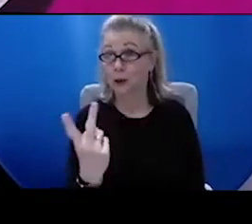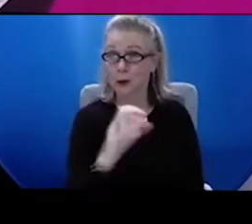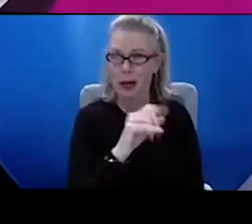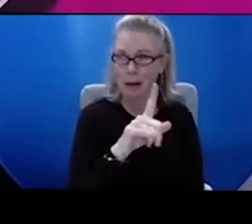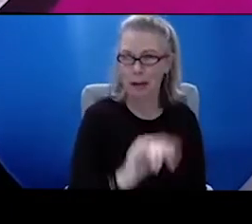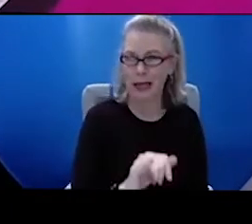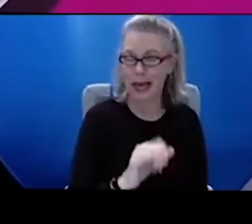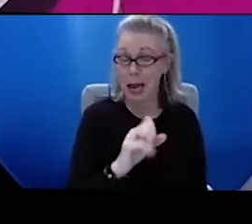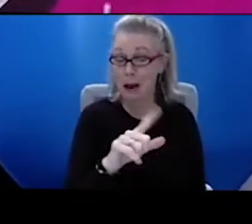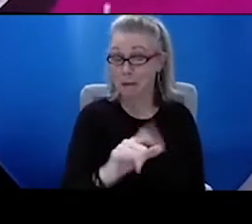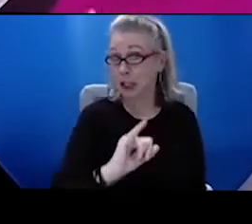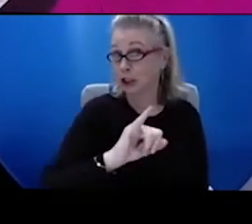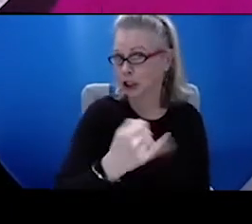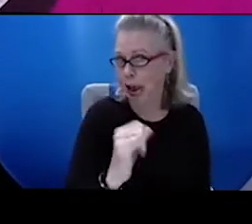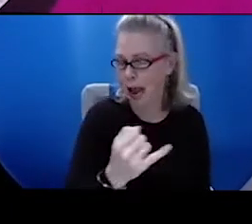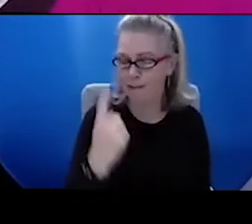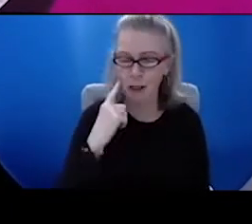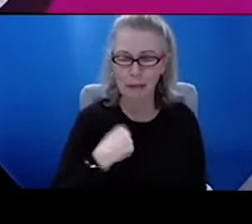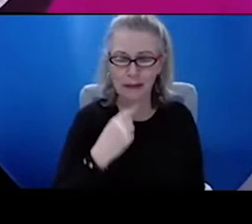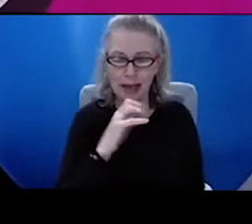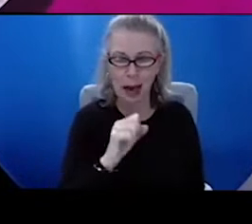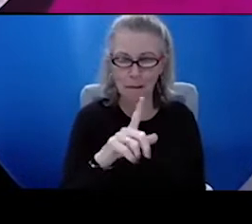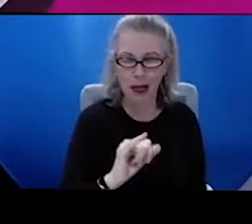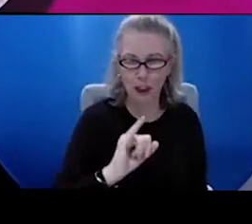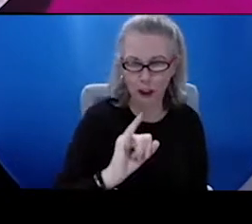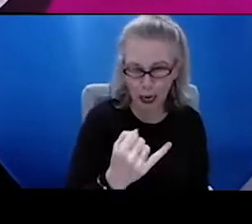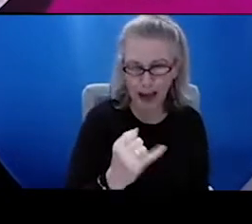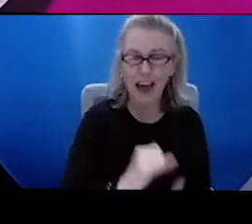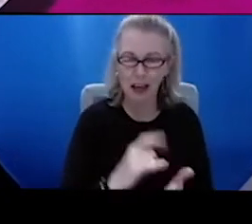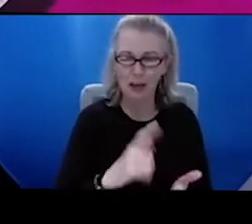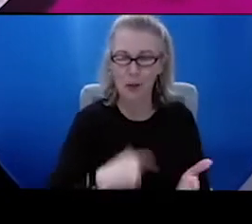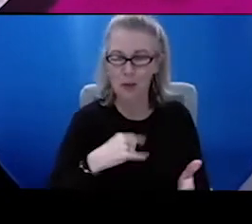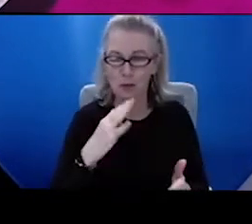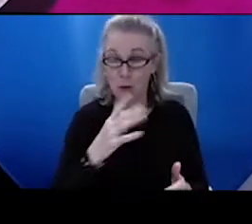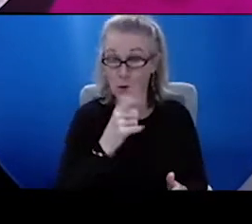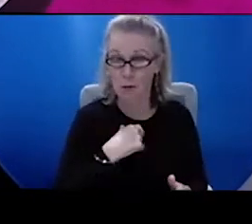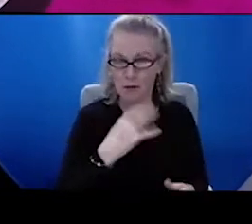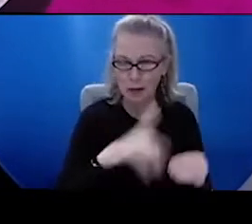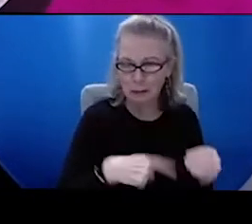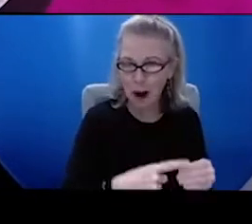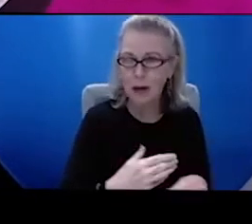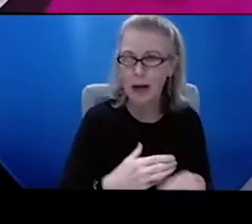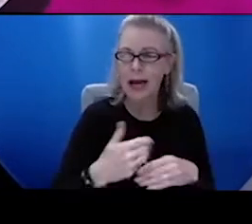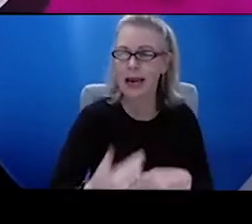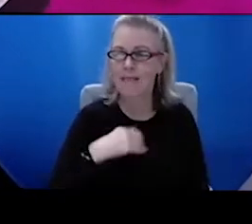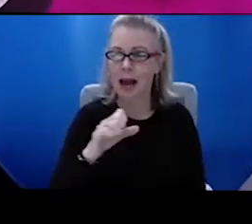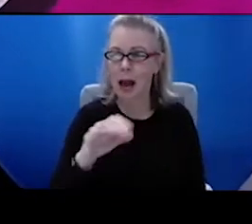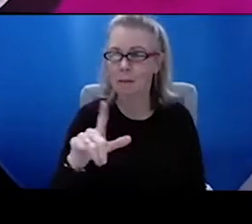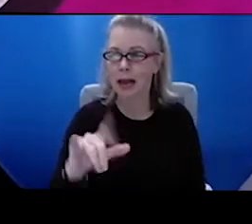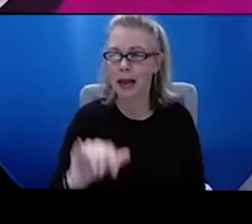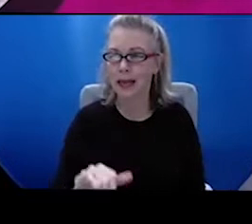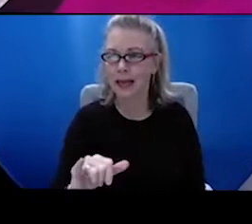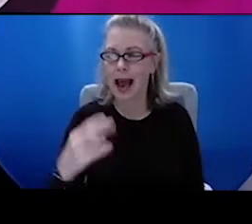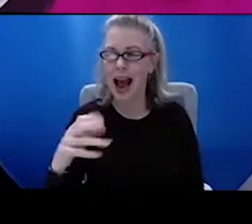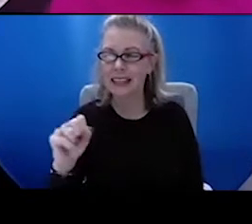today. So if you hear me say Emily J, that's who I'm referring to. And next we have Emily Pethick, aka Emily